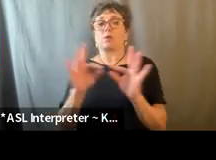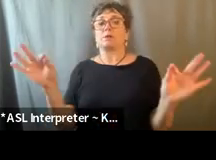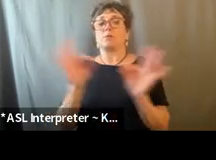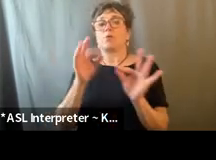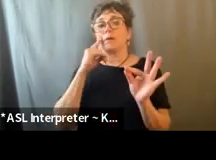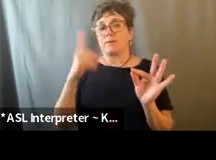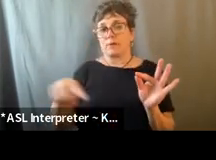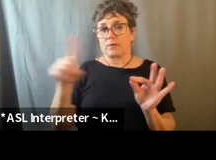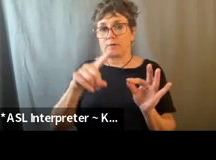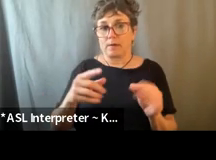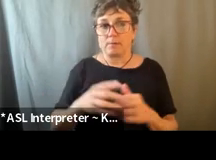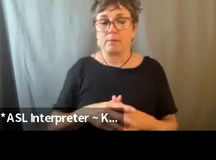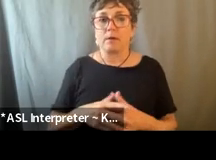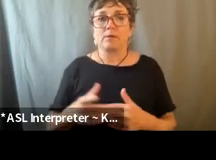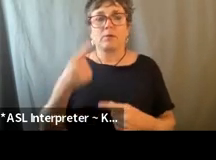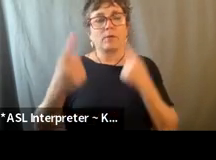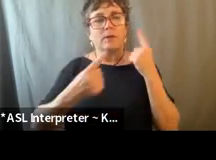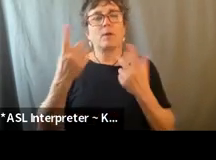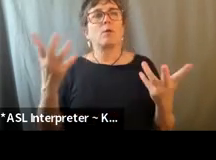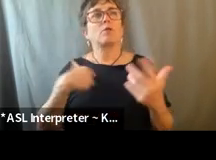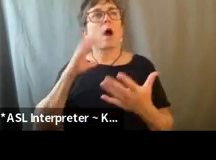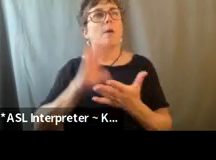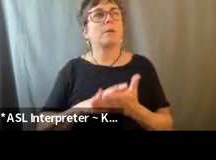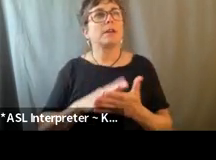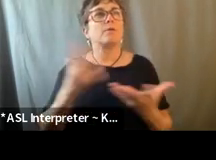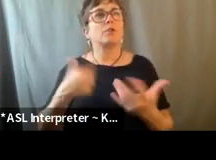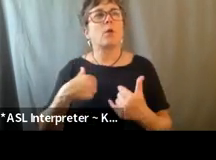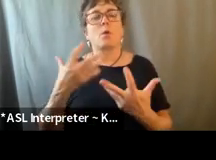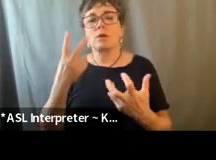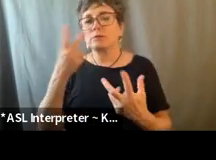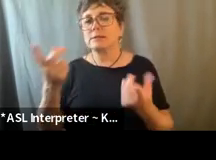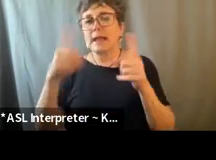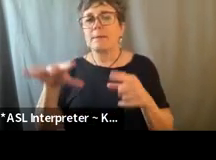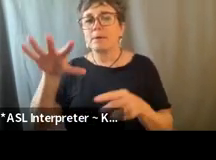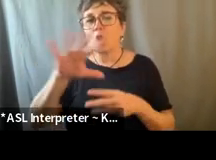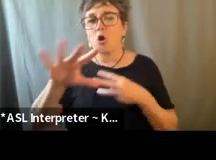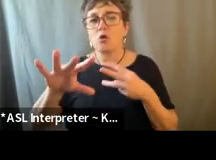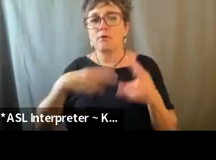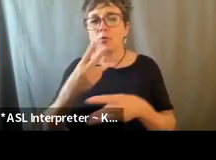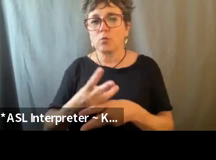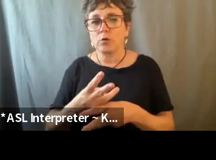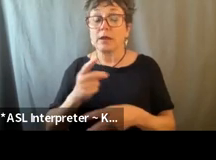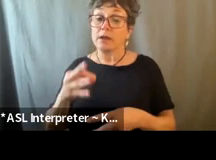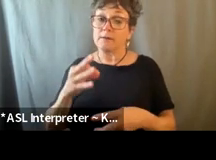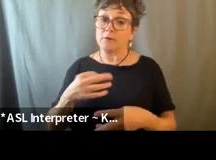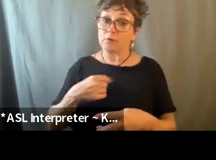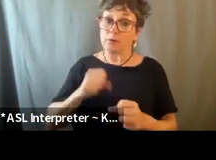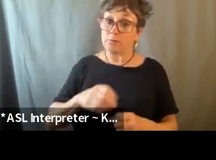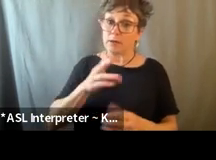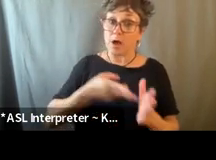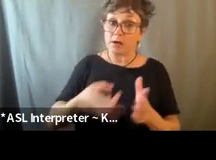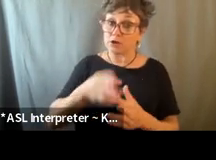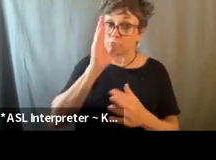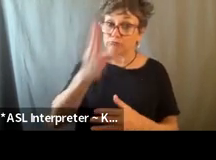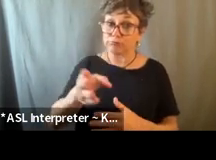What do we want to see in the world? And so if you're able to be very upfront and have that conversation, once again, it's just